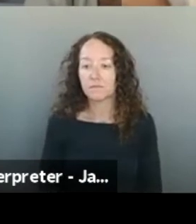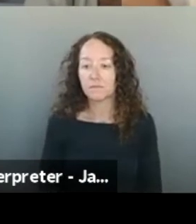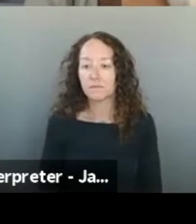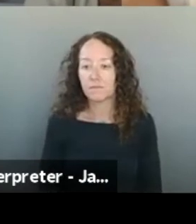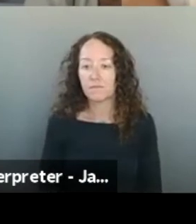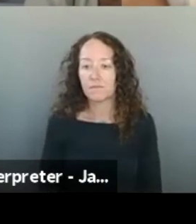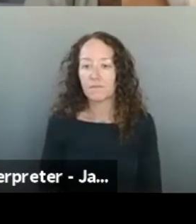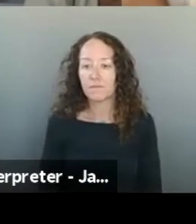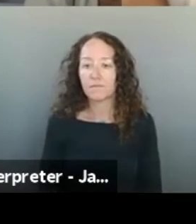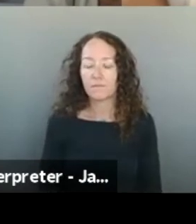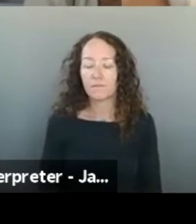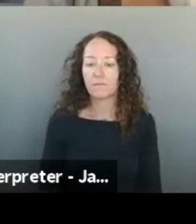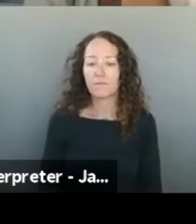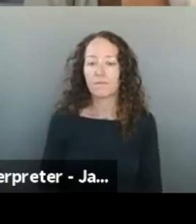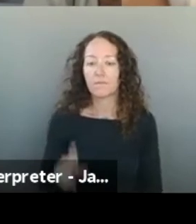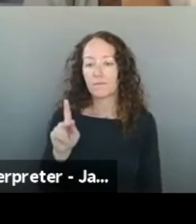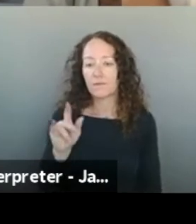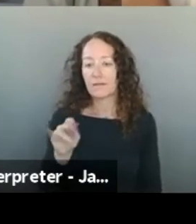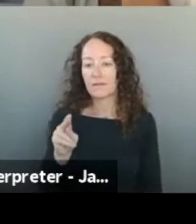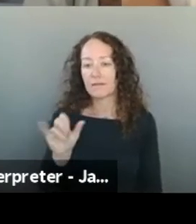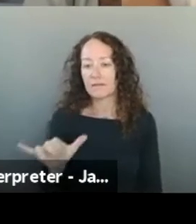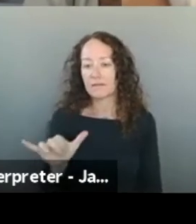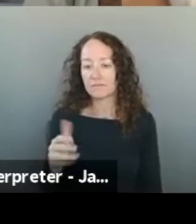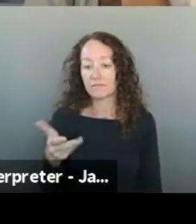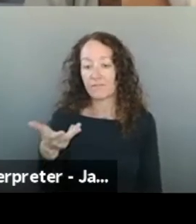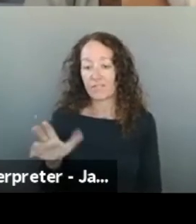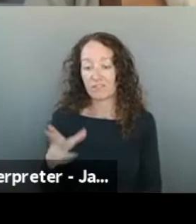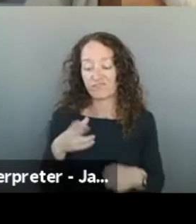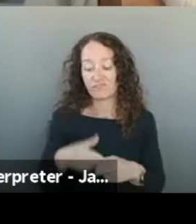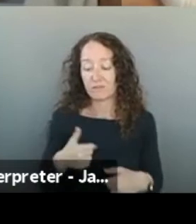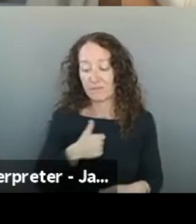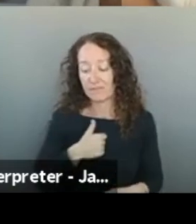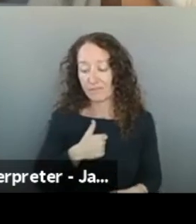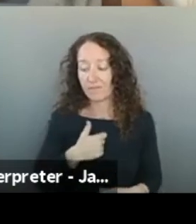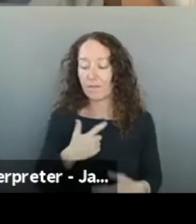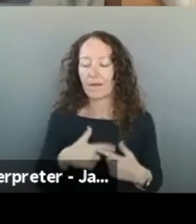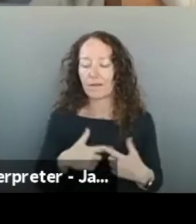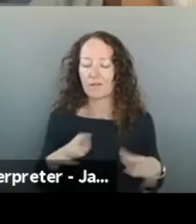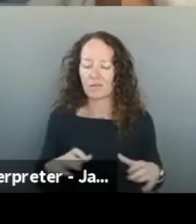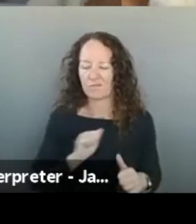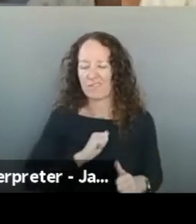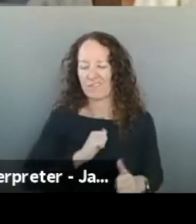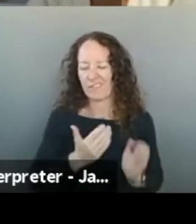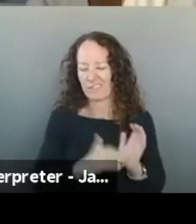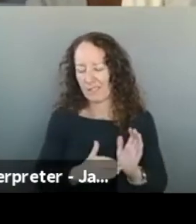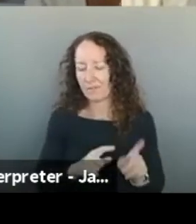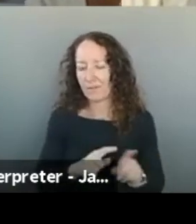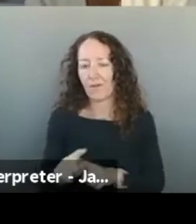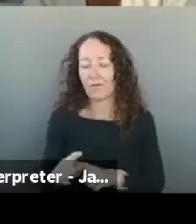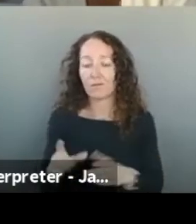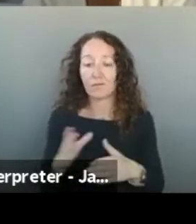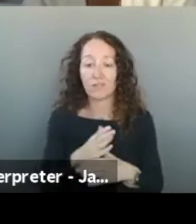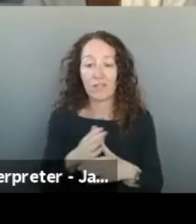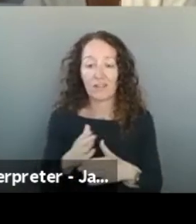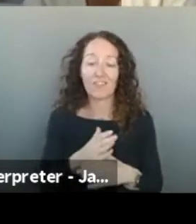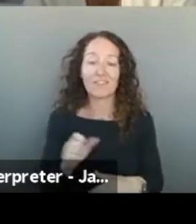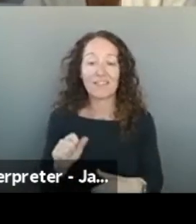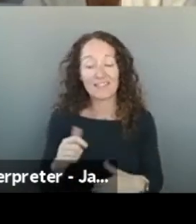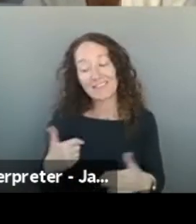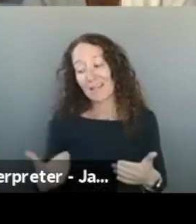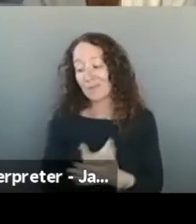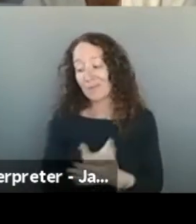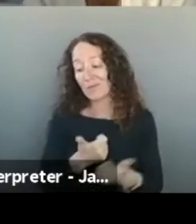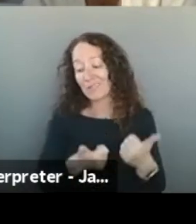Kinsey introduced me, but I'll introduce myself again and also share that in addition to being relatively new